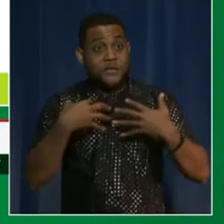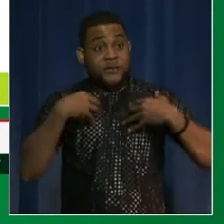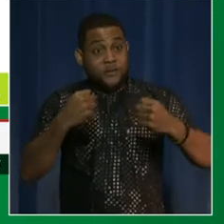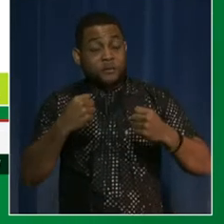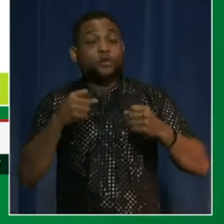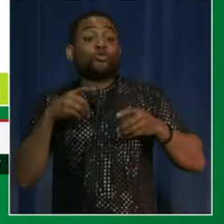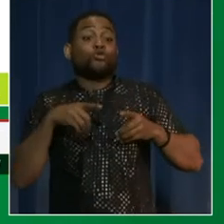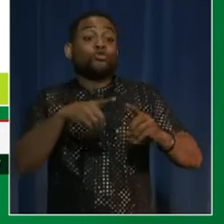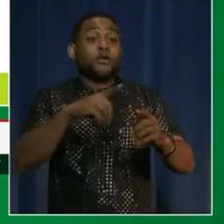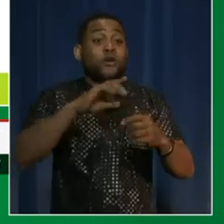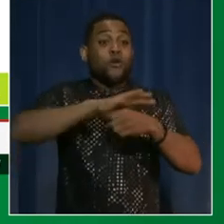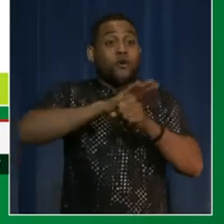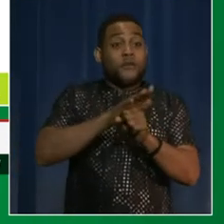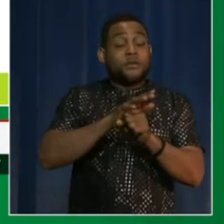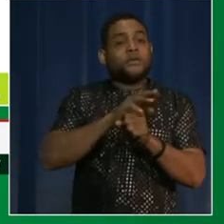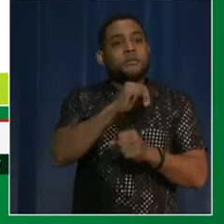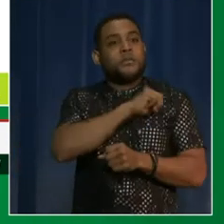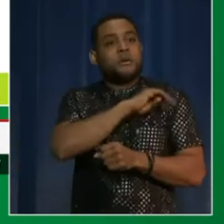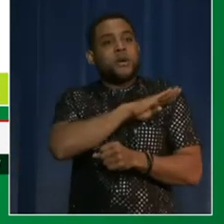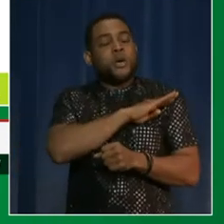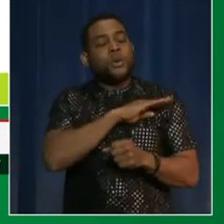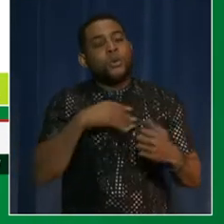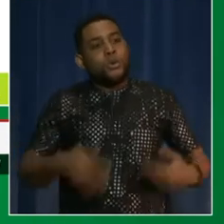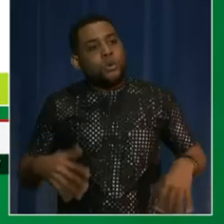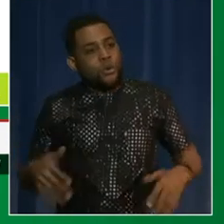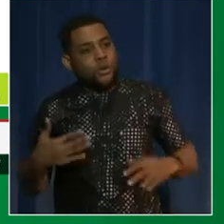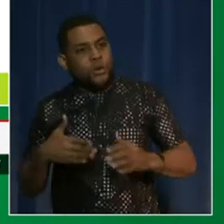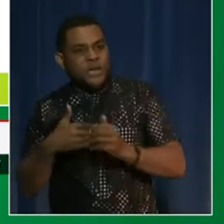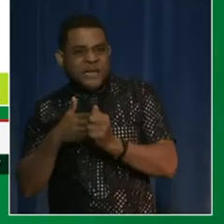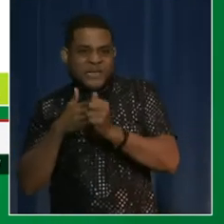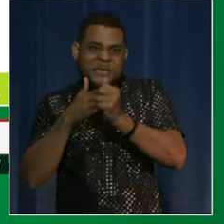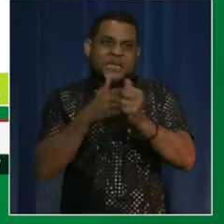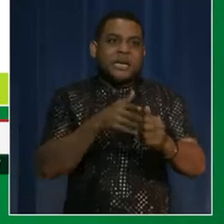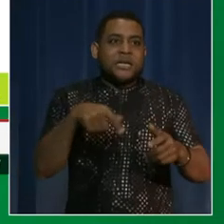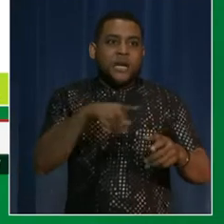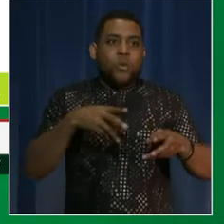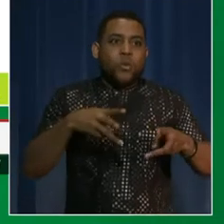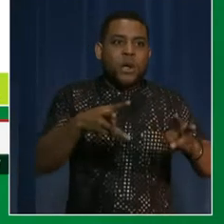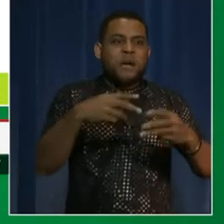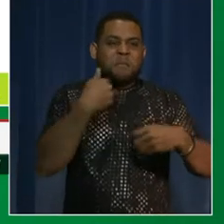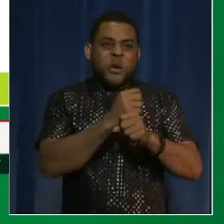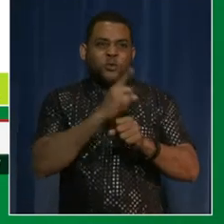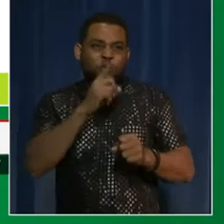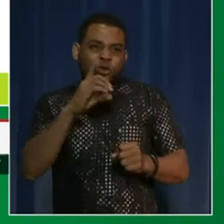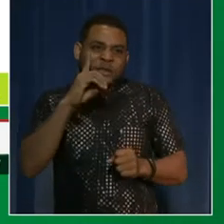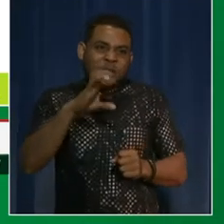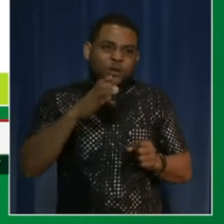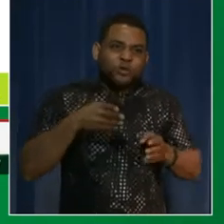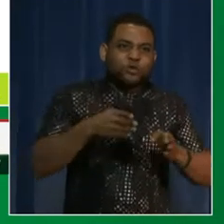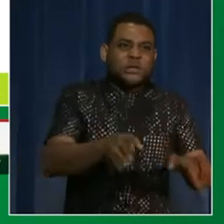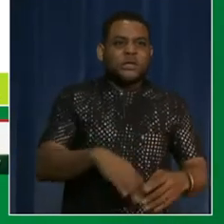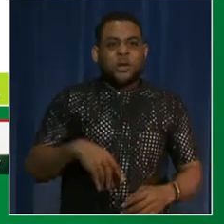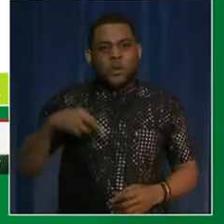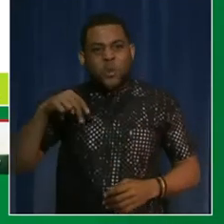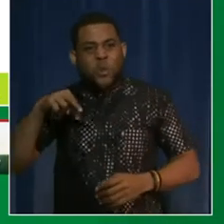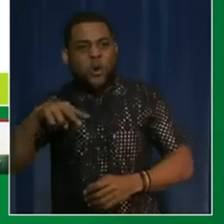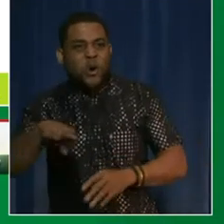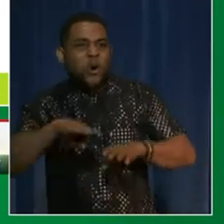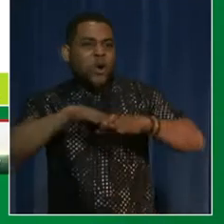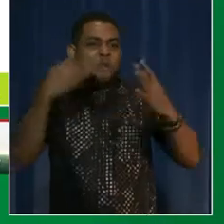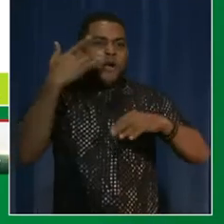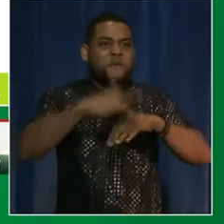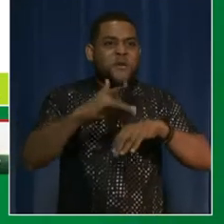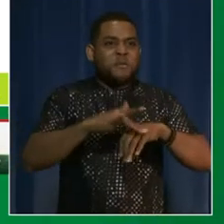Bowser led the way in making sure that the district's streets and sidewalks and open spaces could